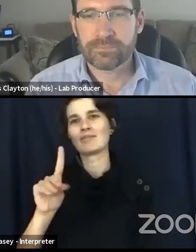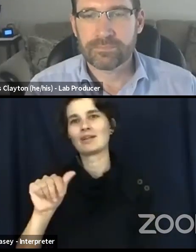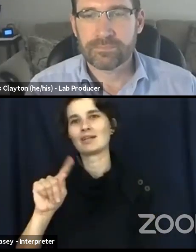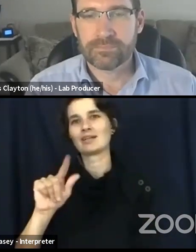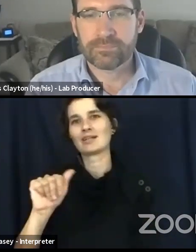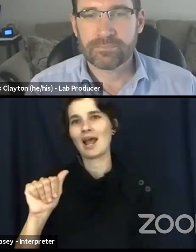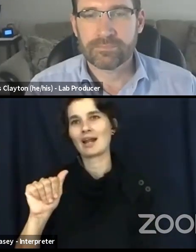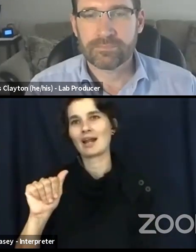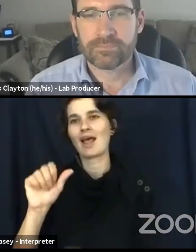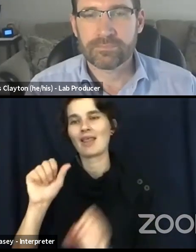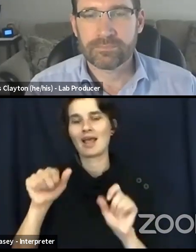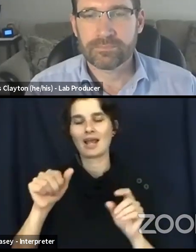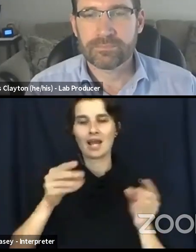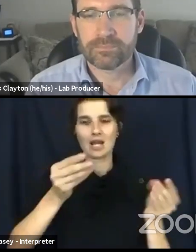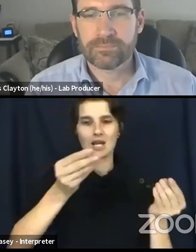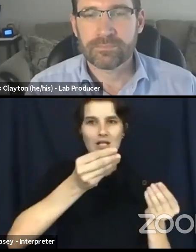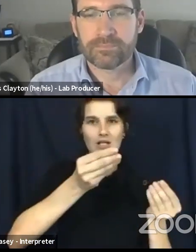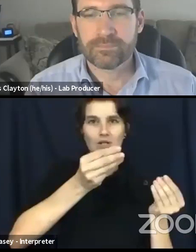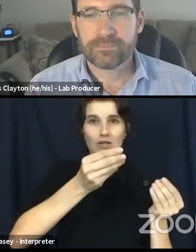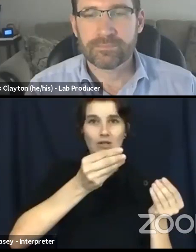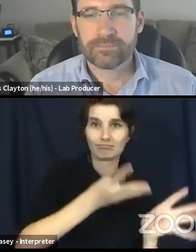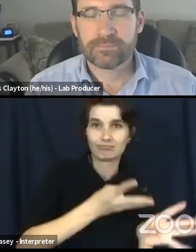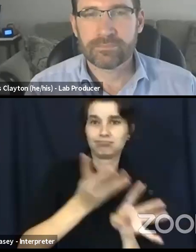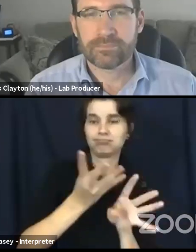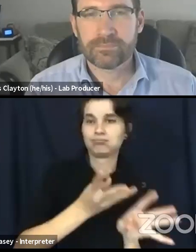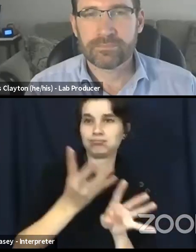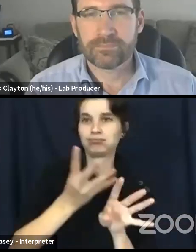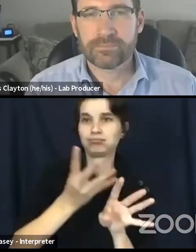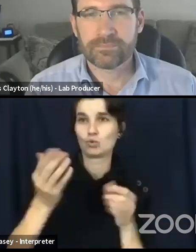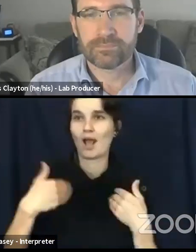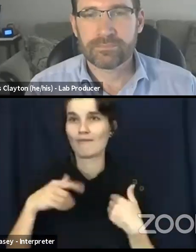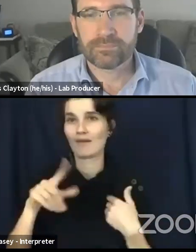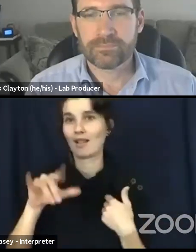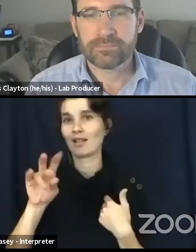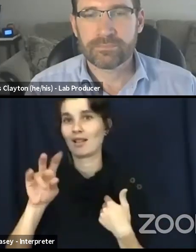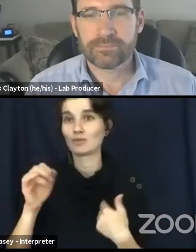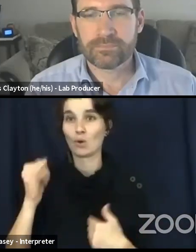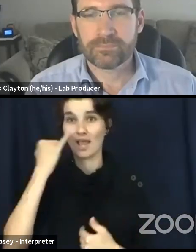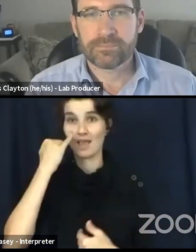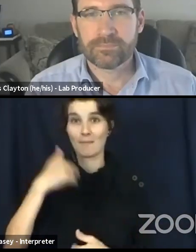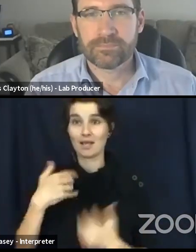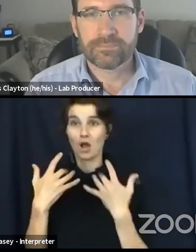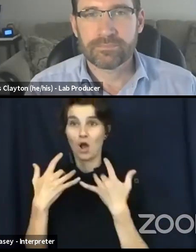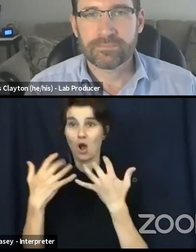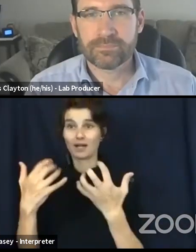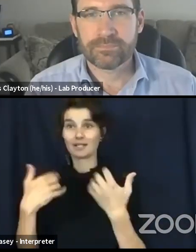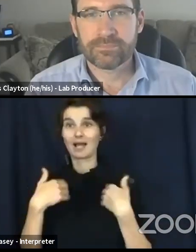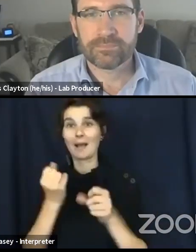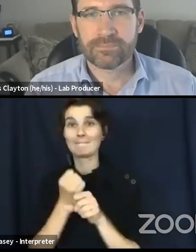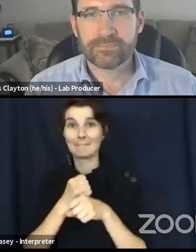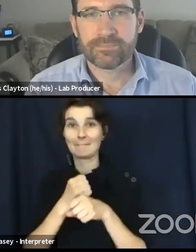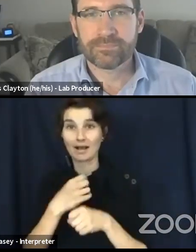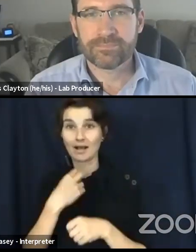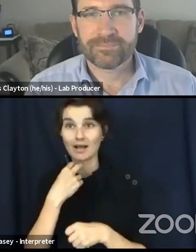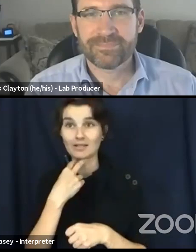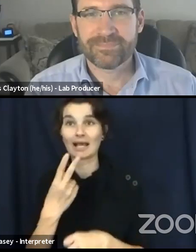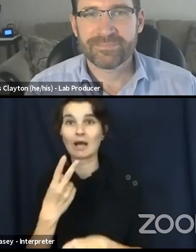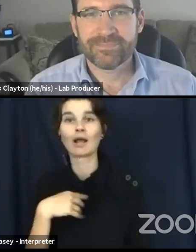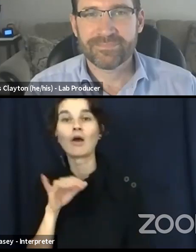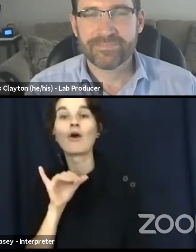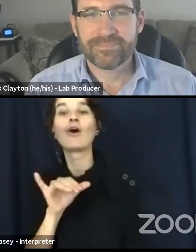to have a live interaction so that if I make a sound as an audience, like, oh, like